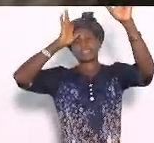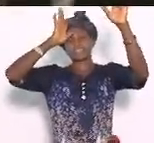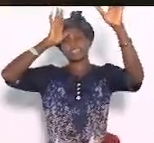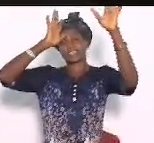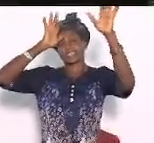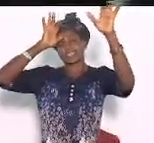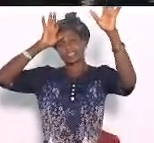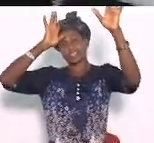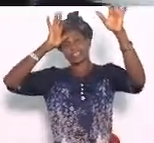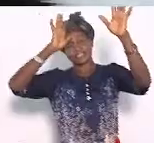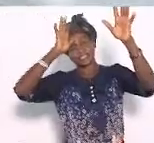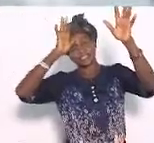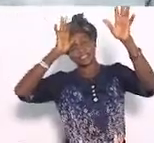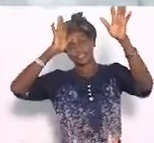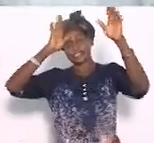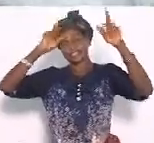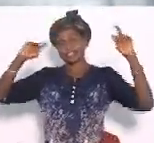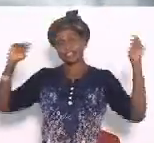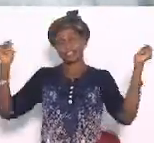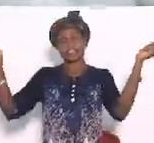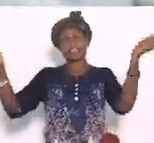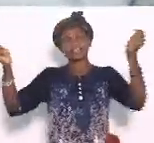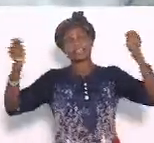u alleluia